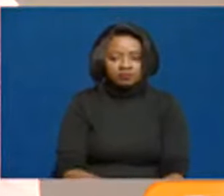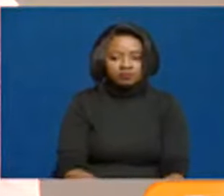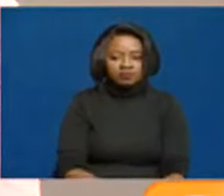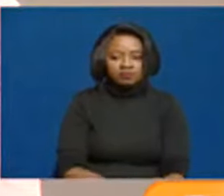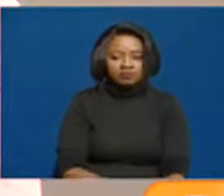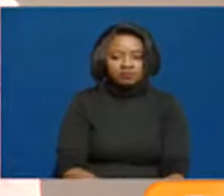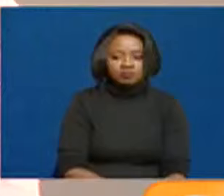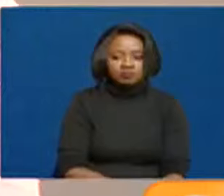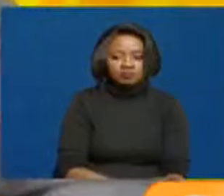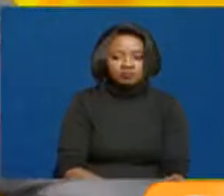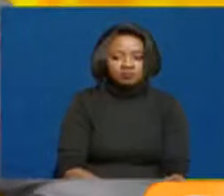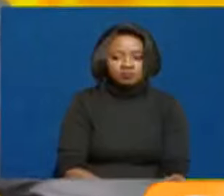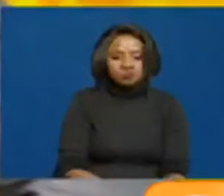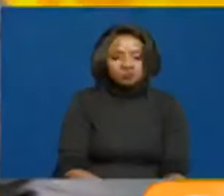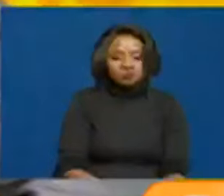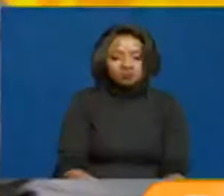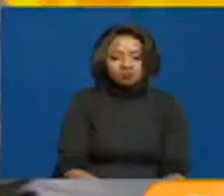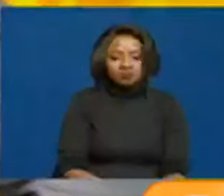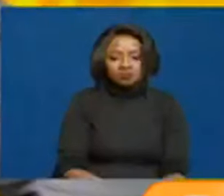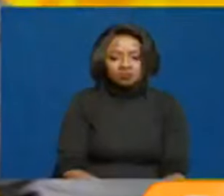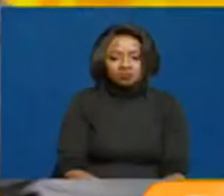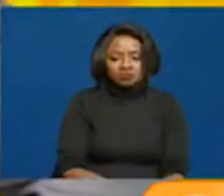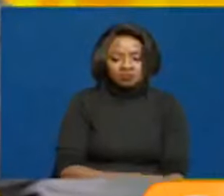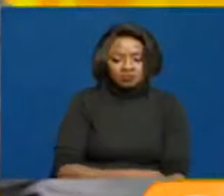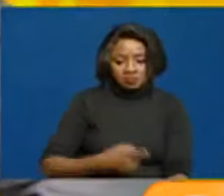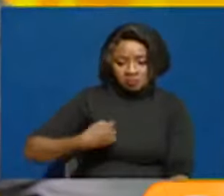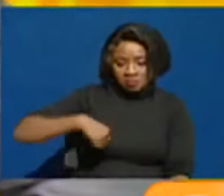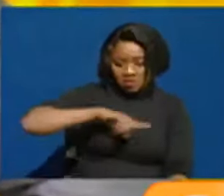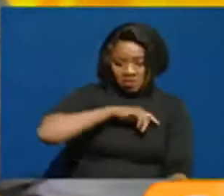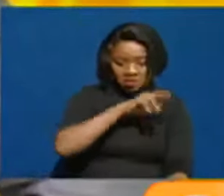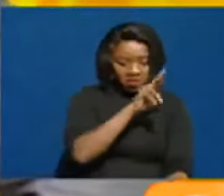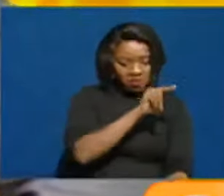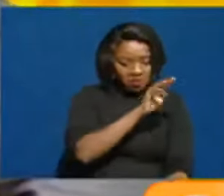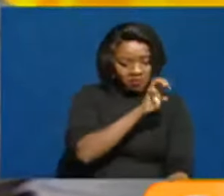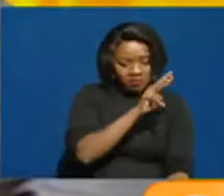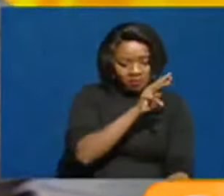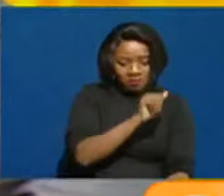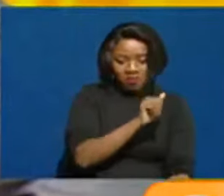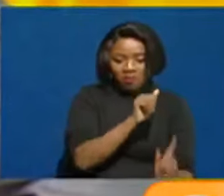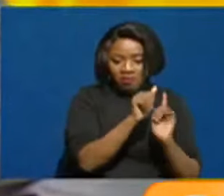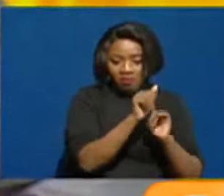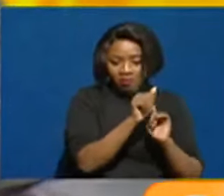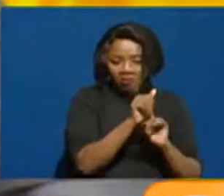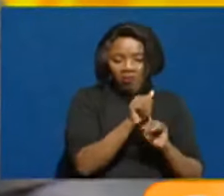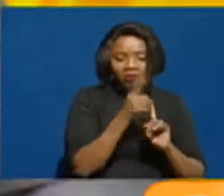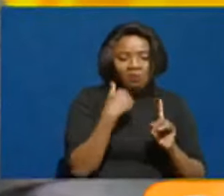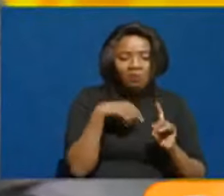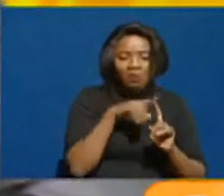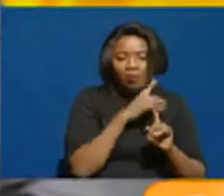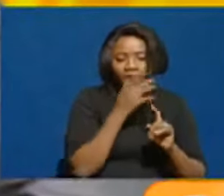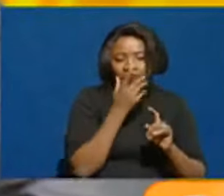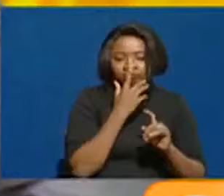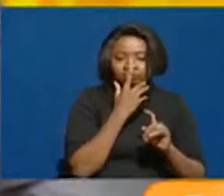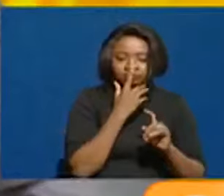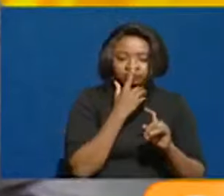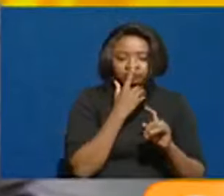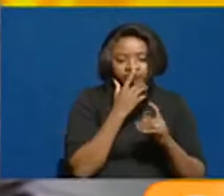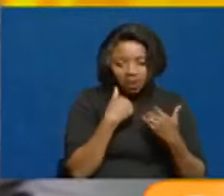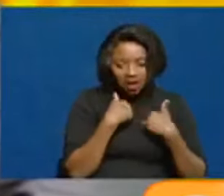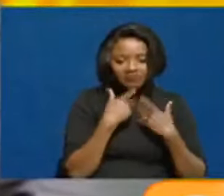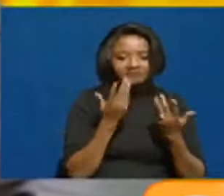Thanks, Trevor. For us as NEMA, as a regulatory authority, one, we have